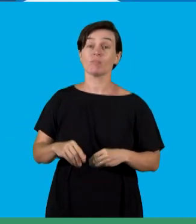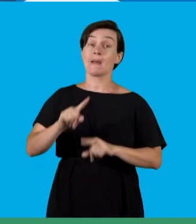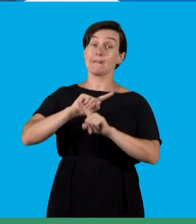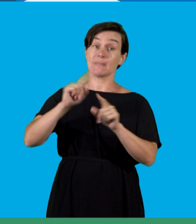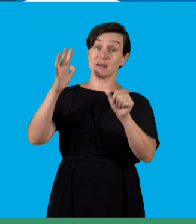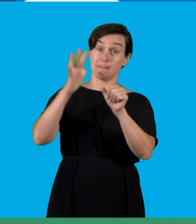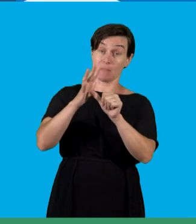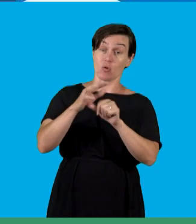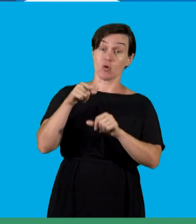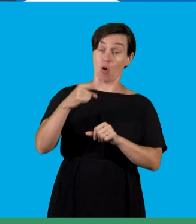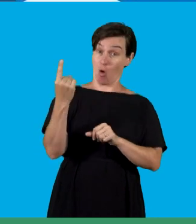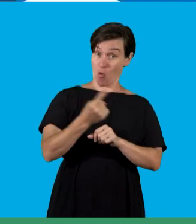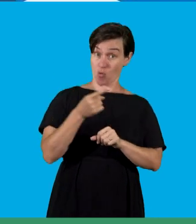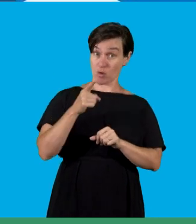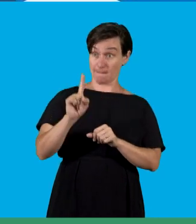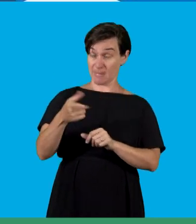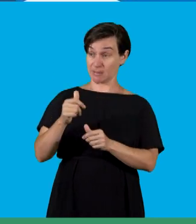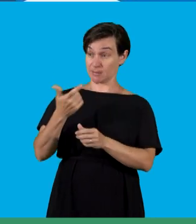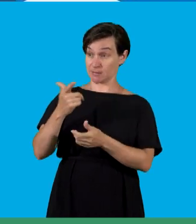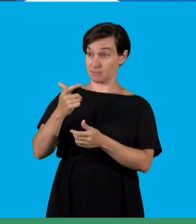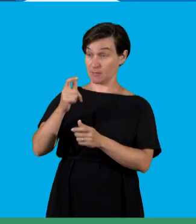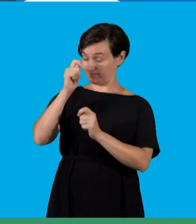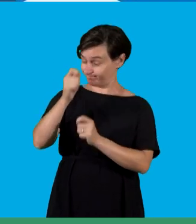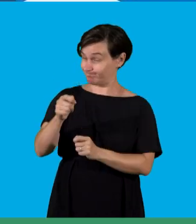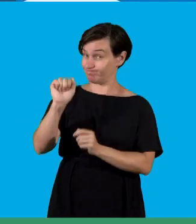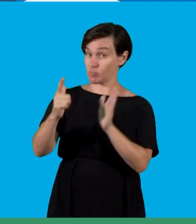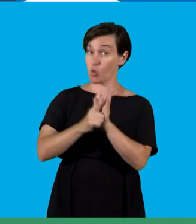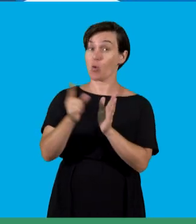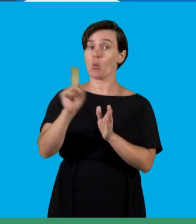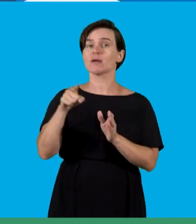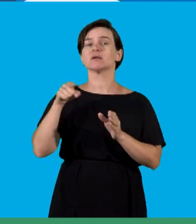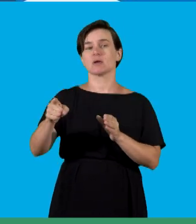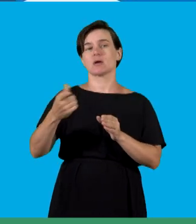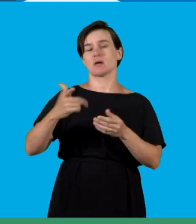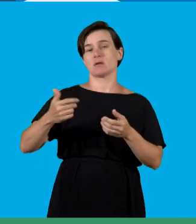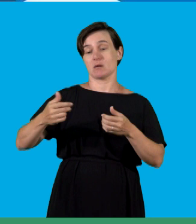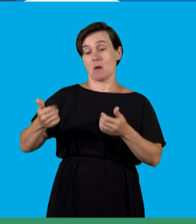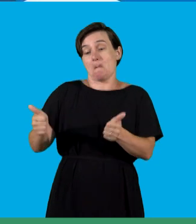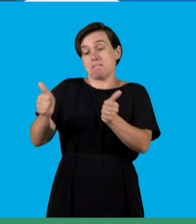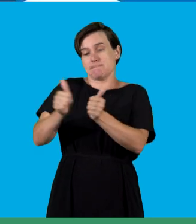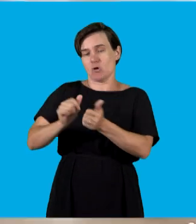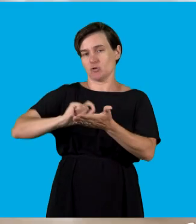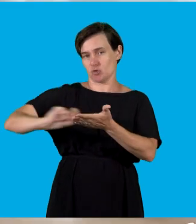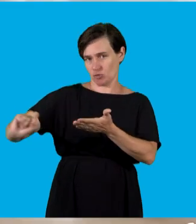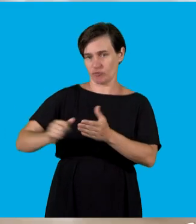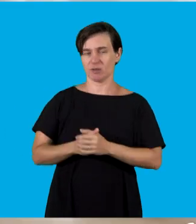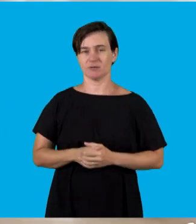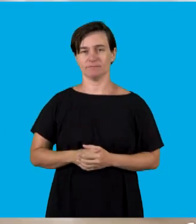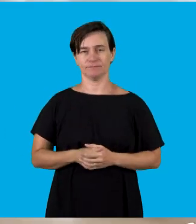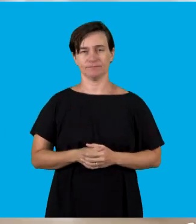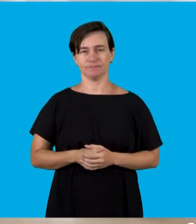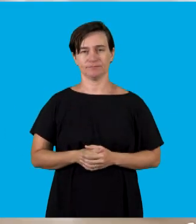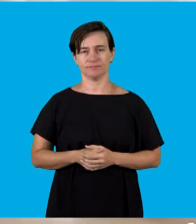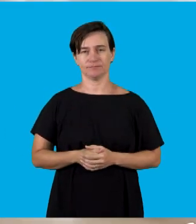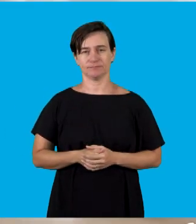drawing up of a partnership agreement. So with the partnership, there are no legal requirements when you want to start